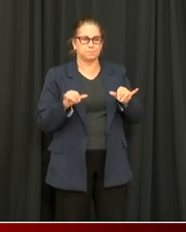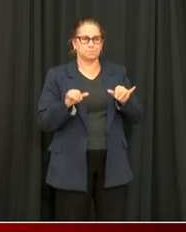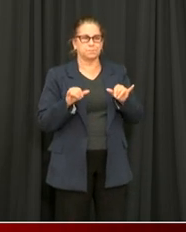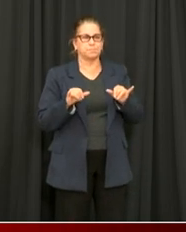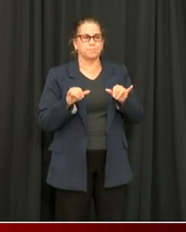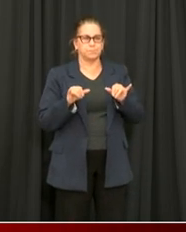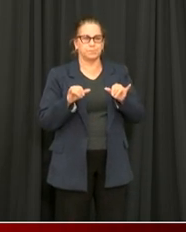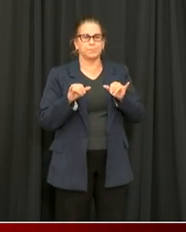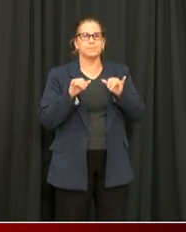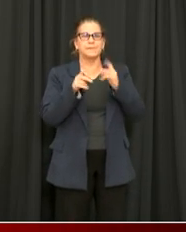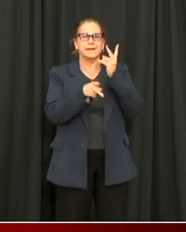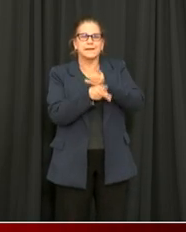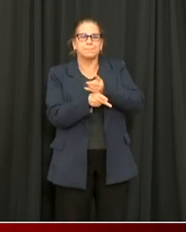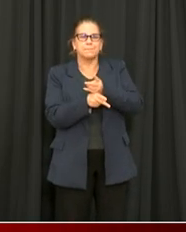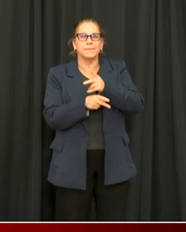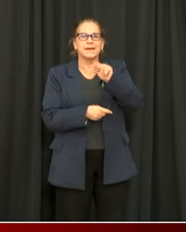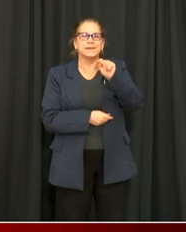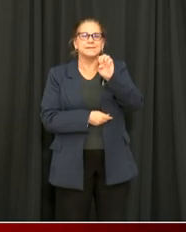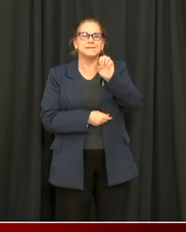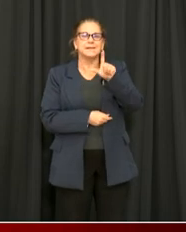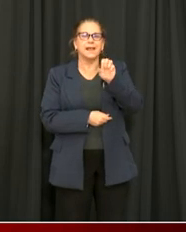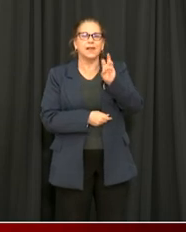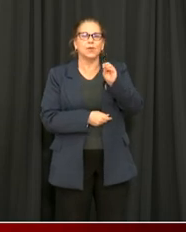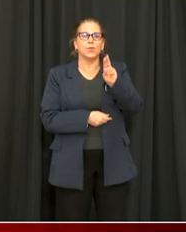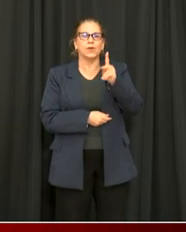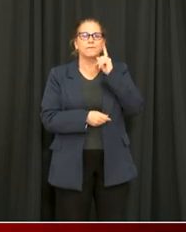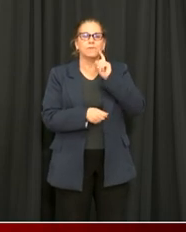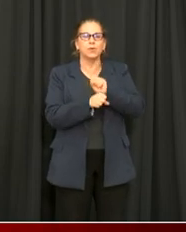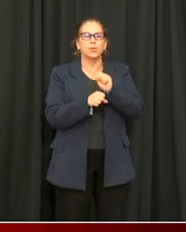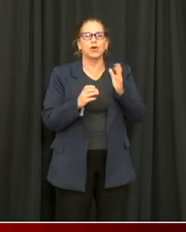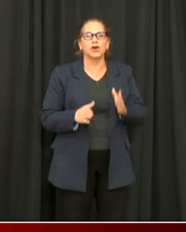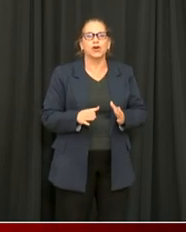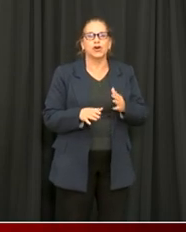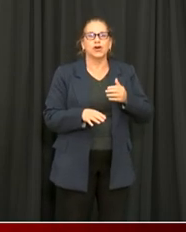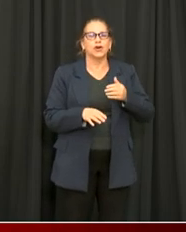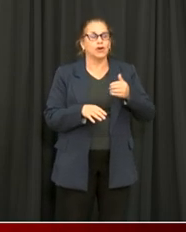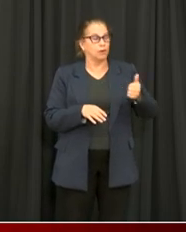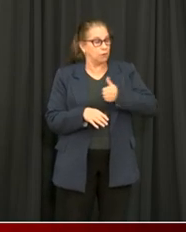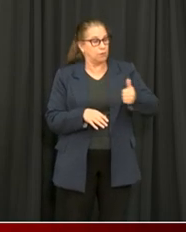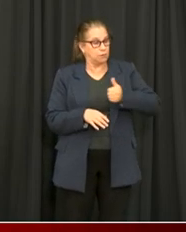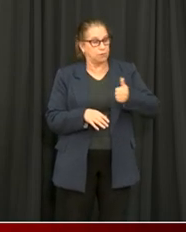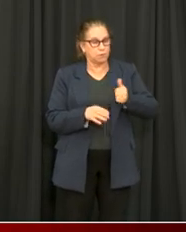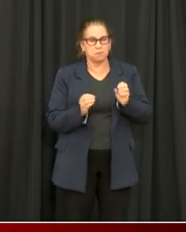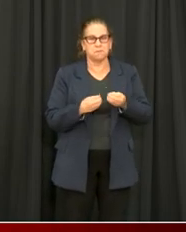posture. Now, there are some exceptions to that, and I want to go through those,